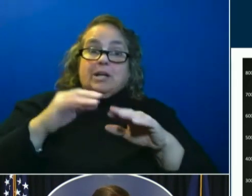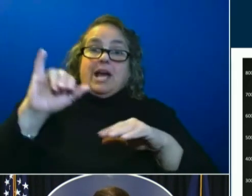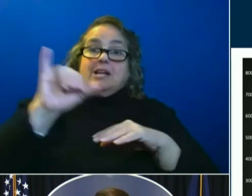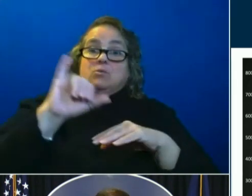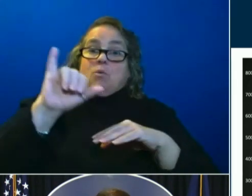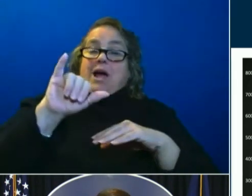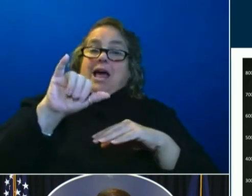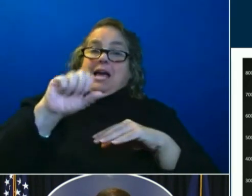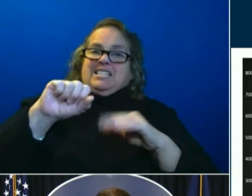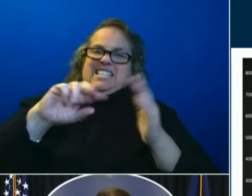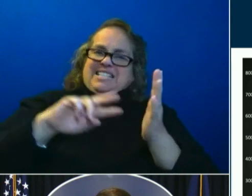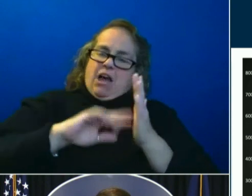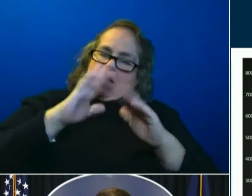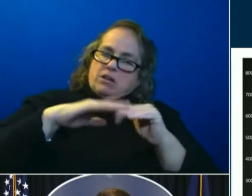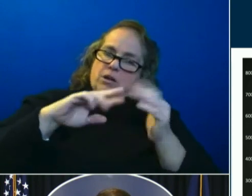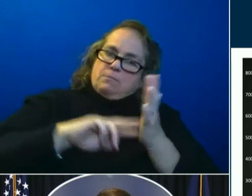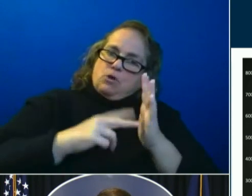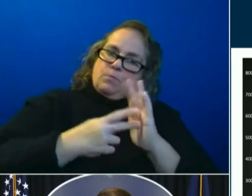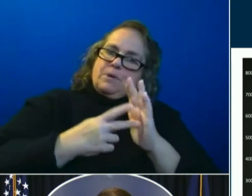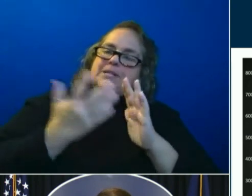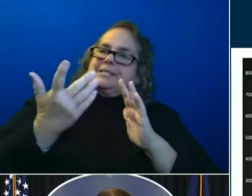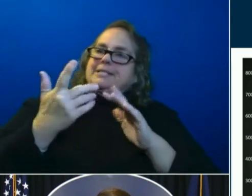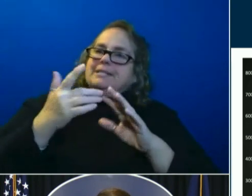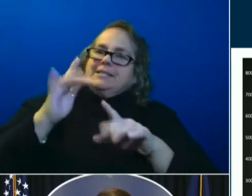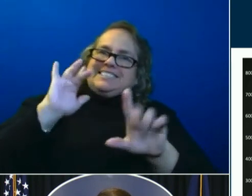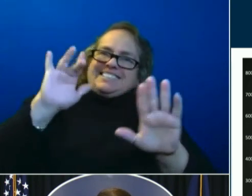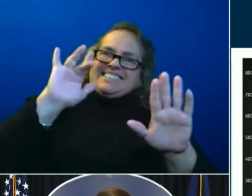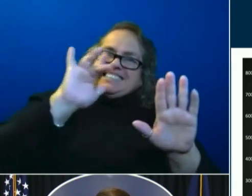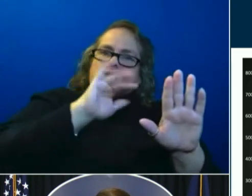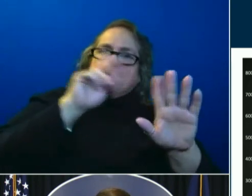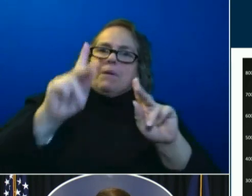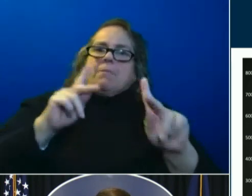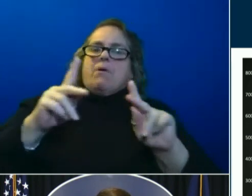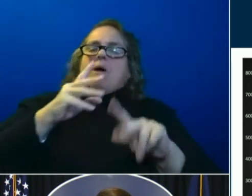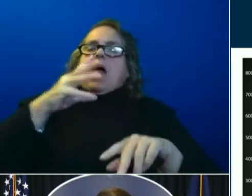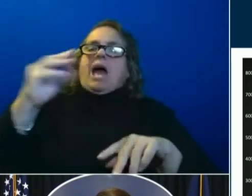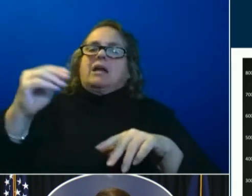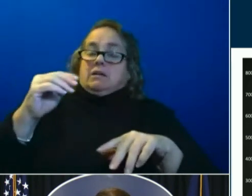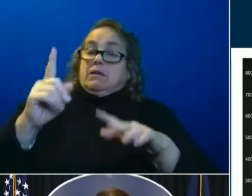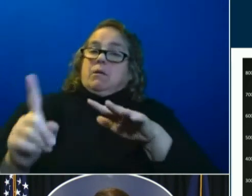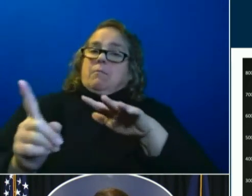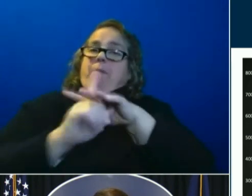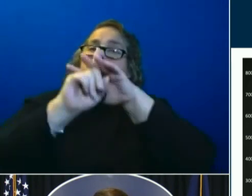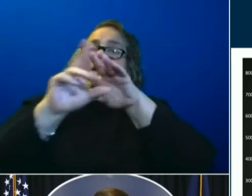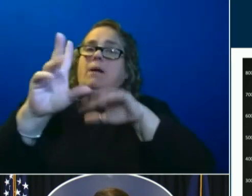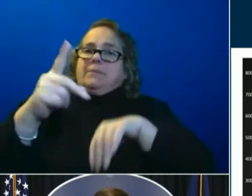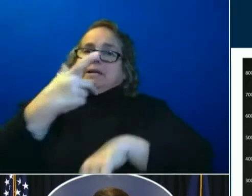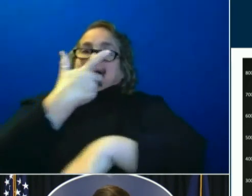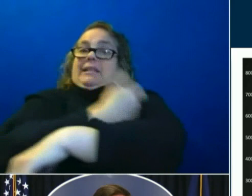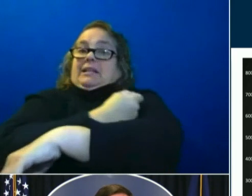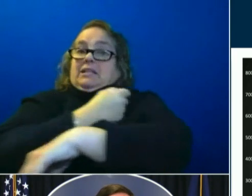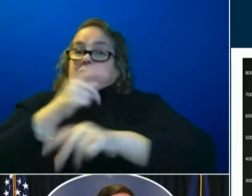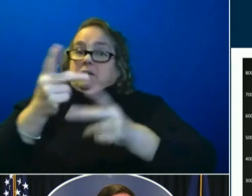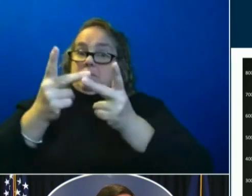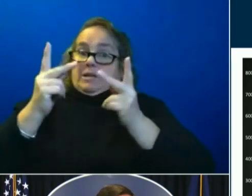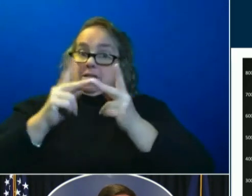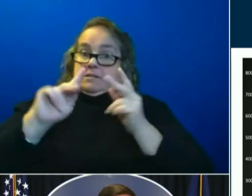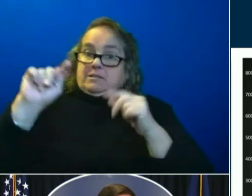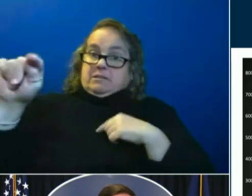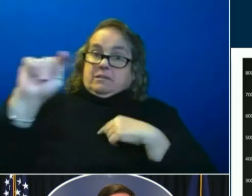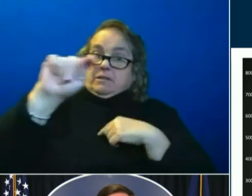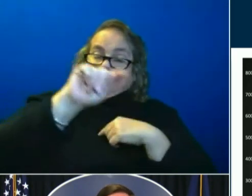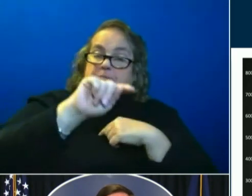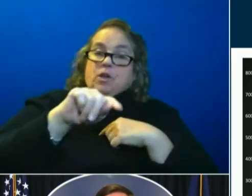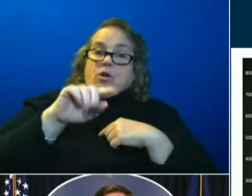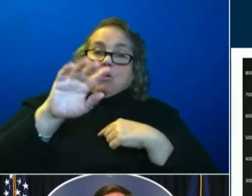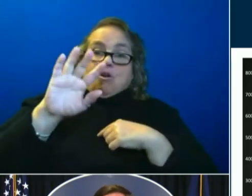and pop-up clinics that are going on. Again, whether we operate on the 5.25% or the 4.82% number, we